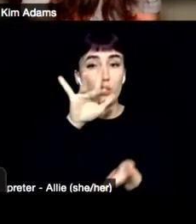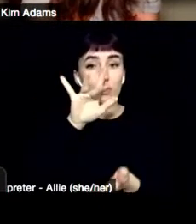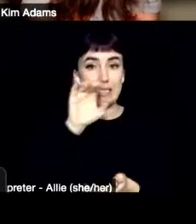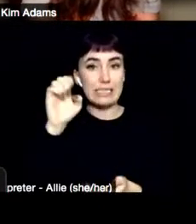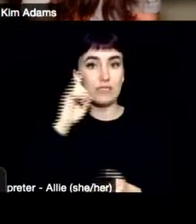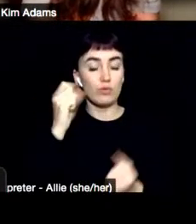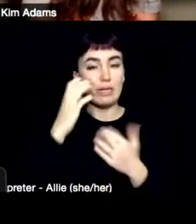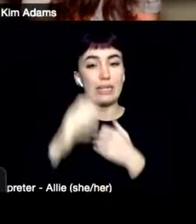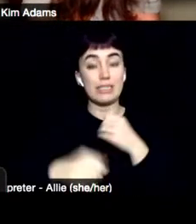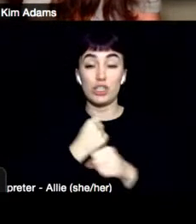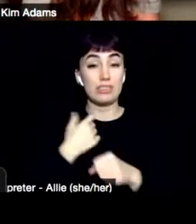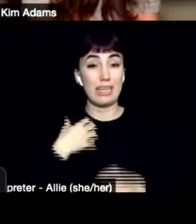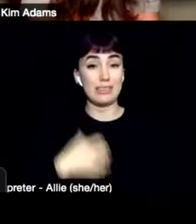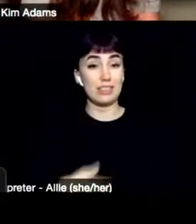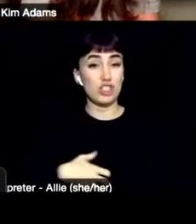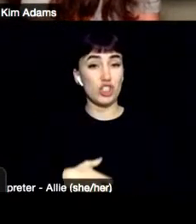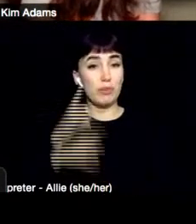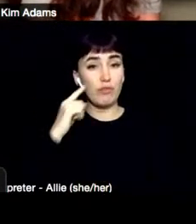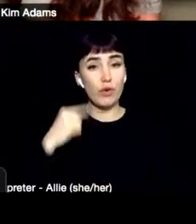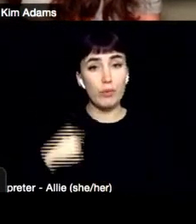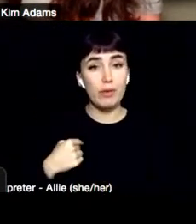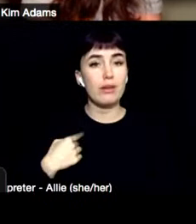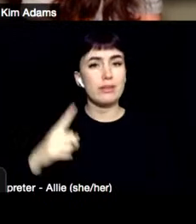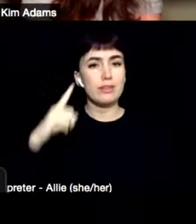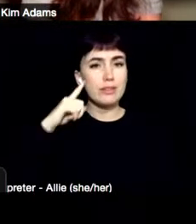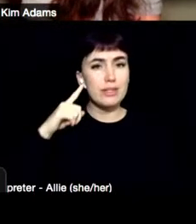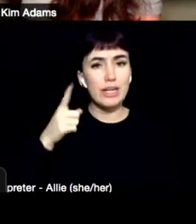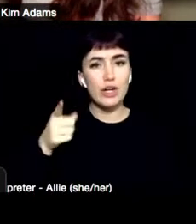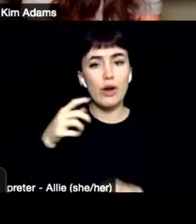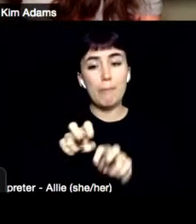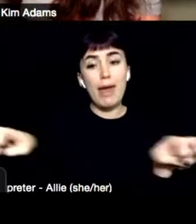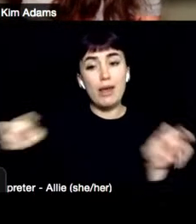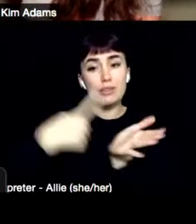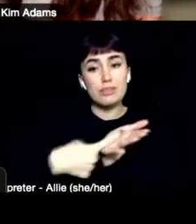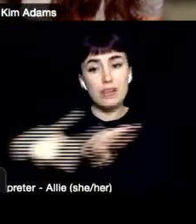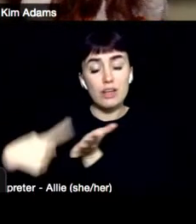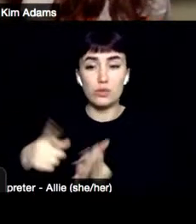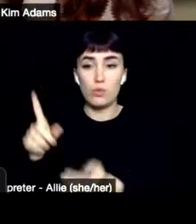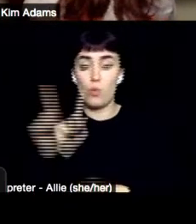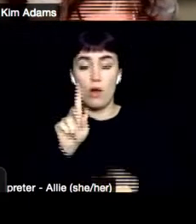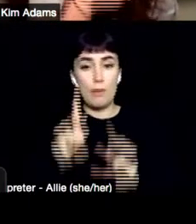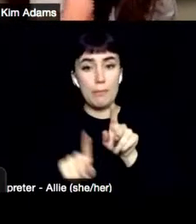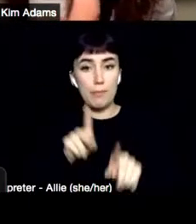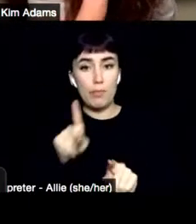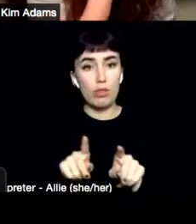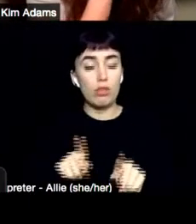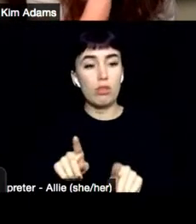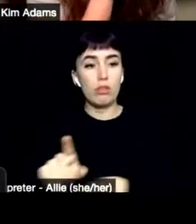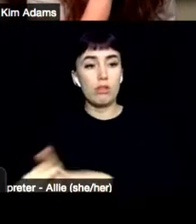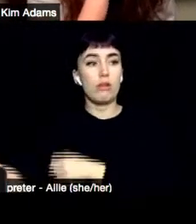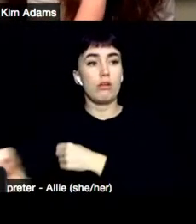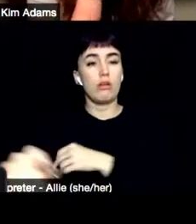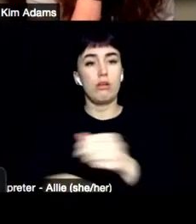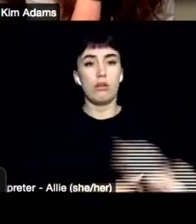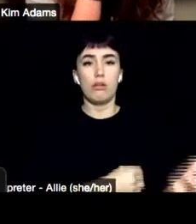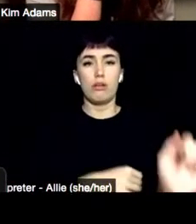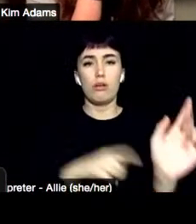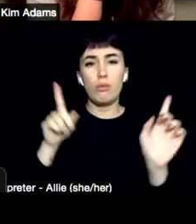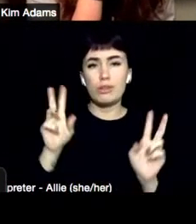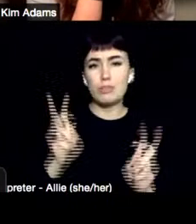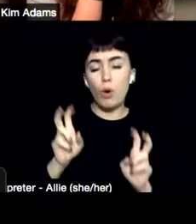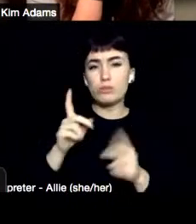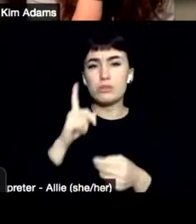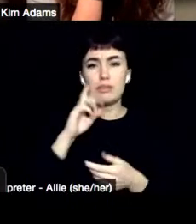very disturbing to me to hear a panel discussion where people were supposedly bringing